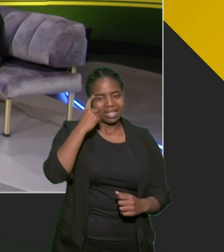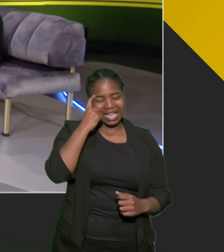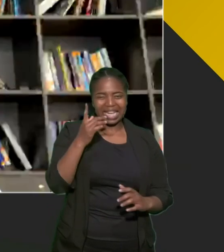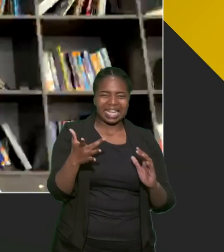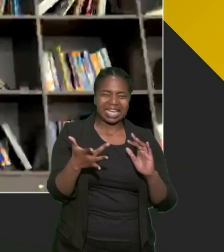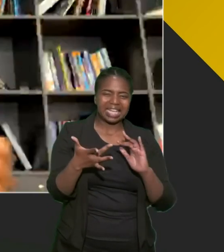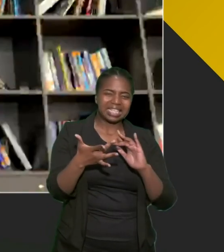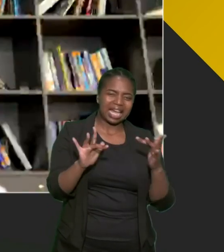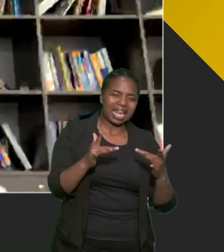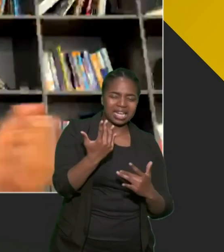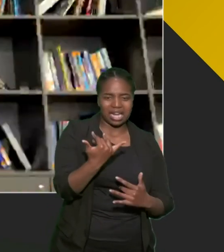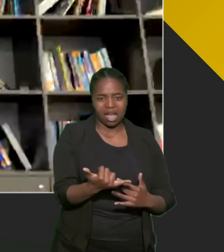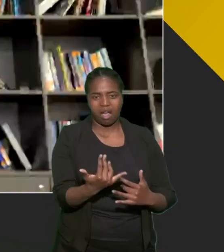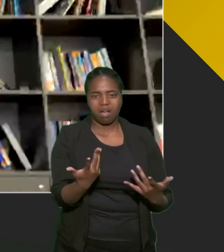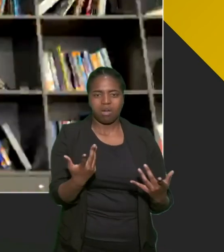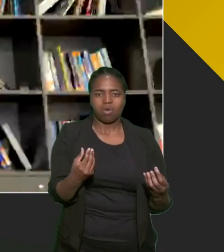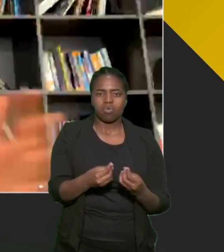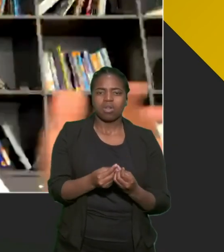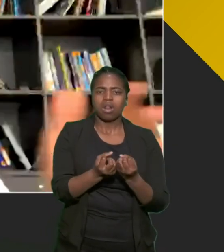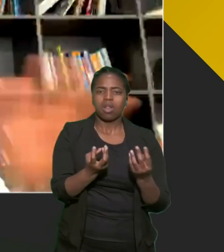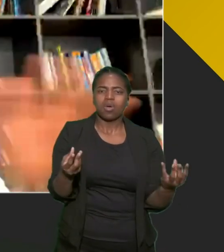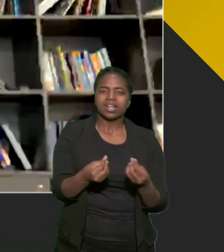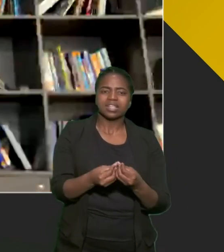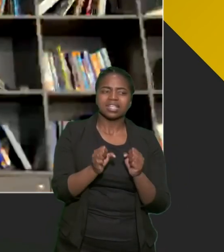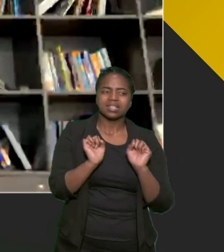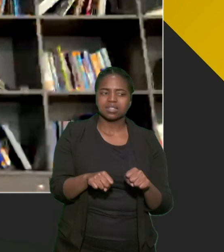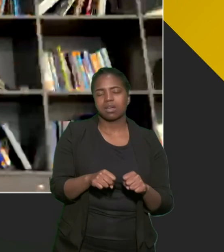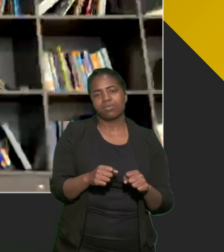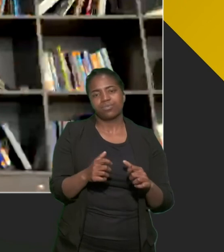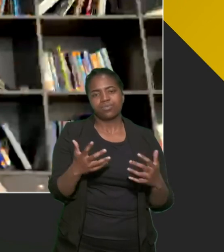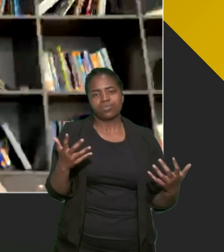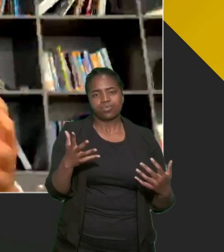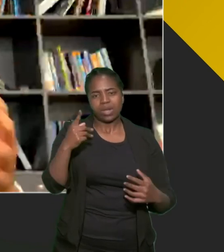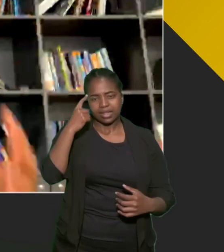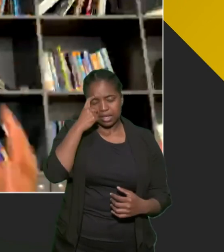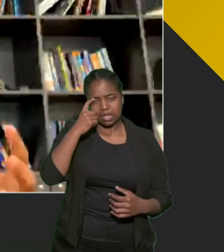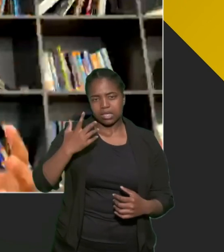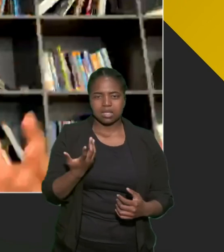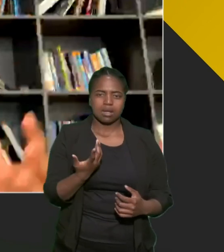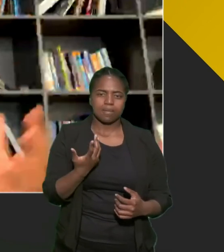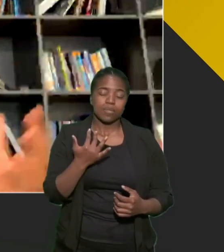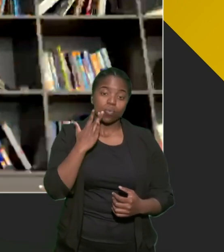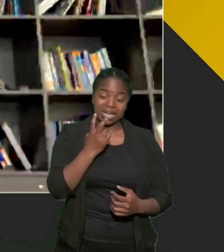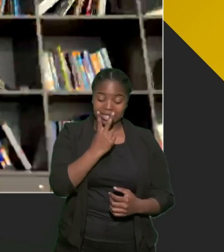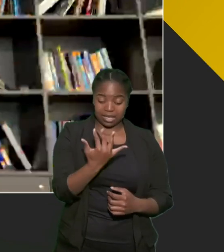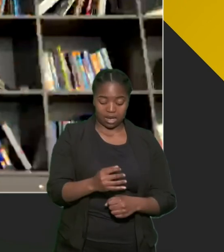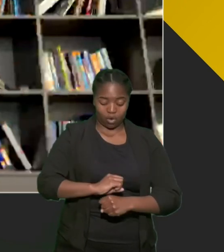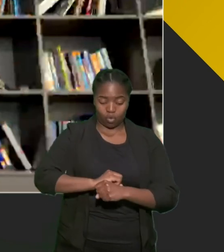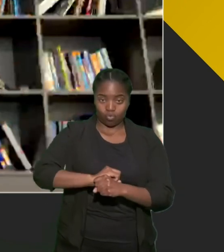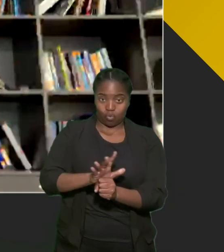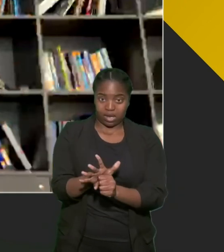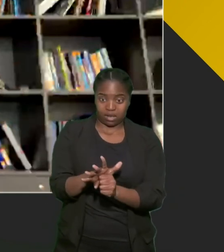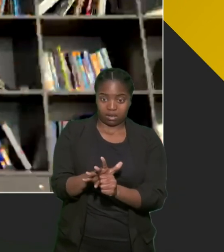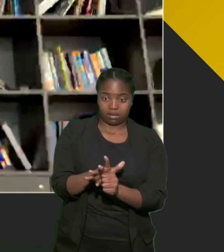internet and digital artificial intelligence, fourth evolution. I think when I look at it now, COVID-19, I